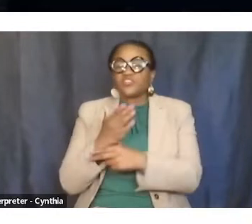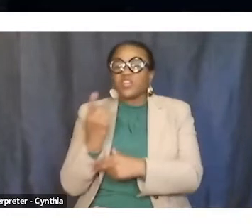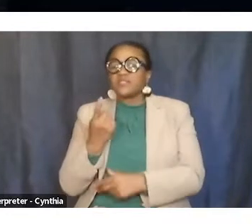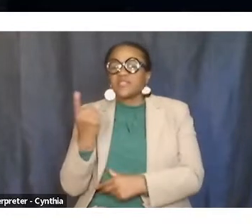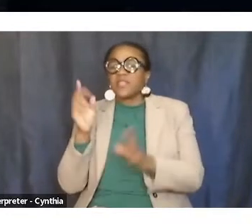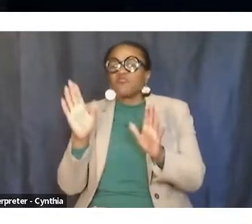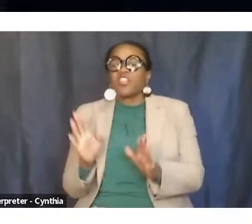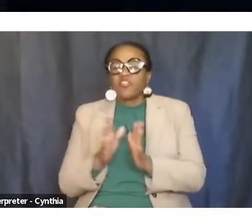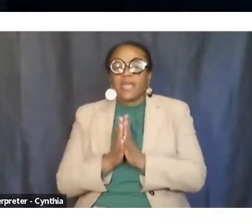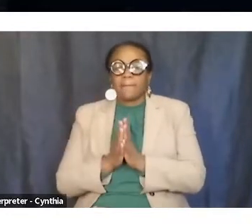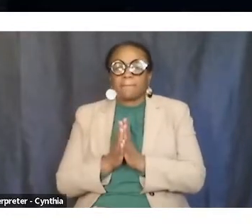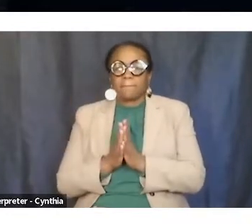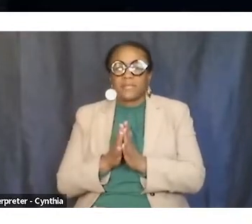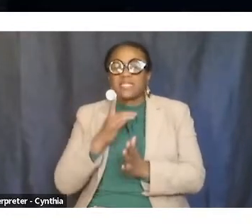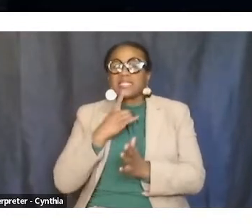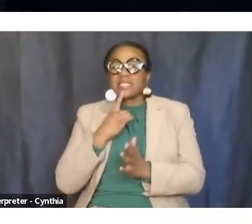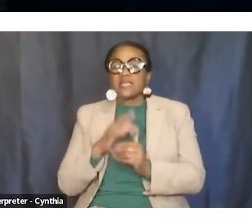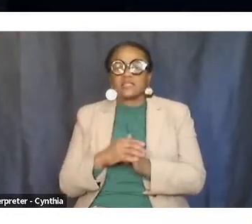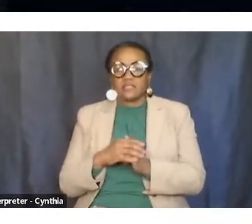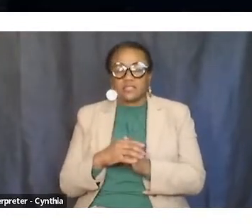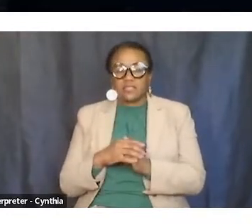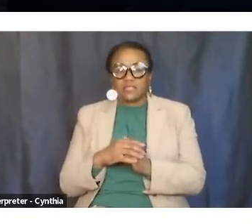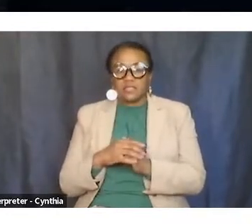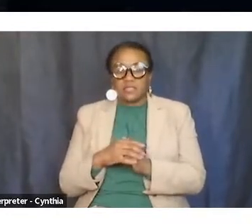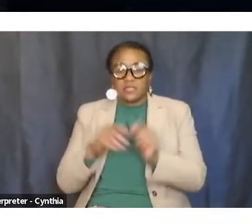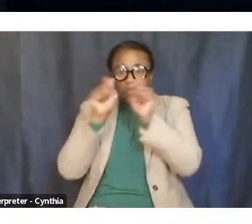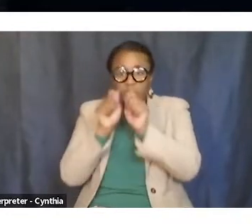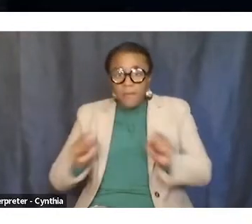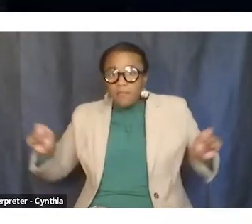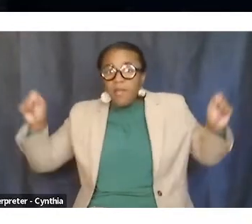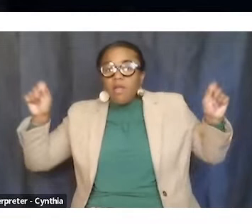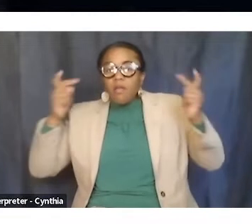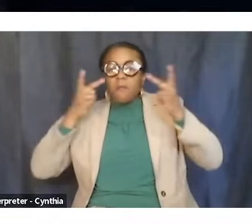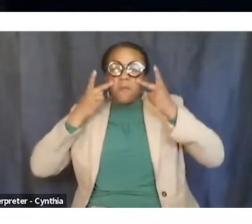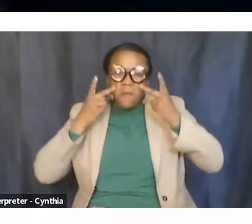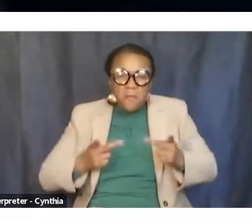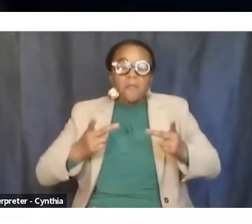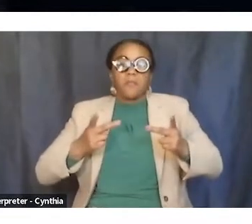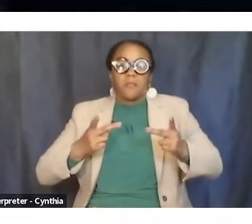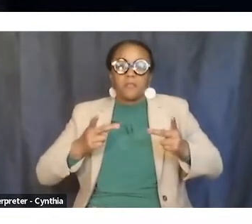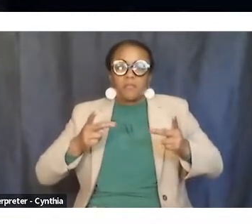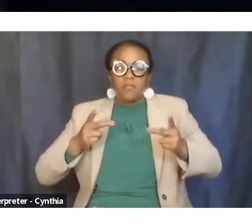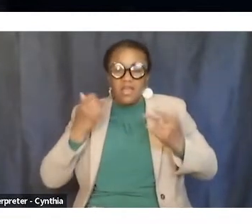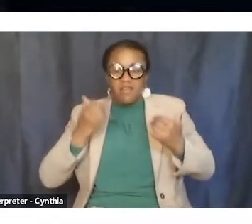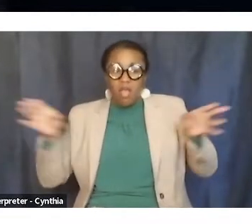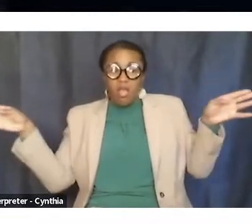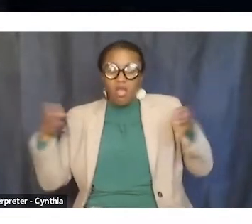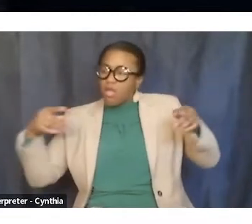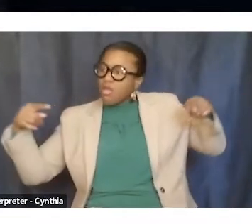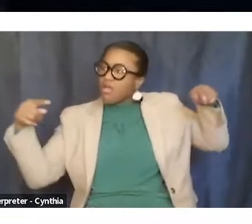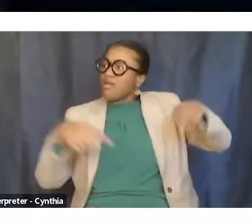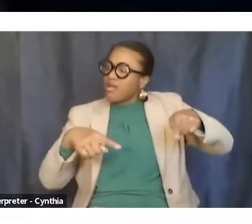great. Ruha says, by pulling back the curtain and drawing attention to the forms